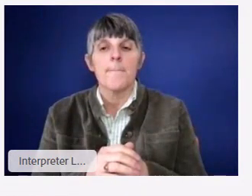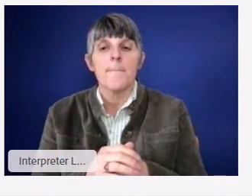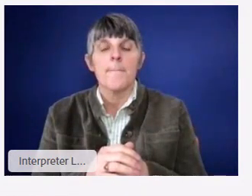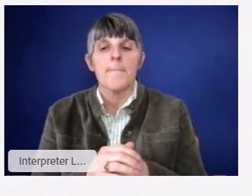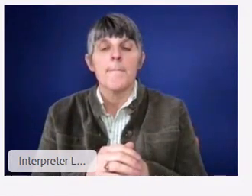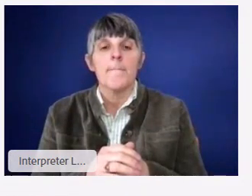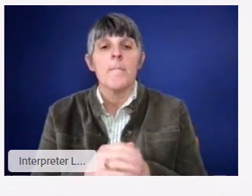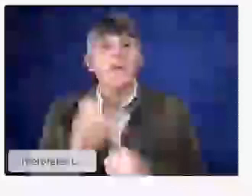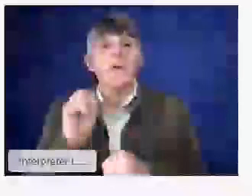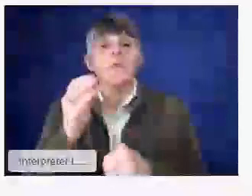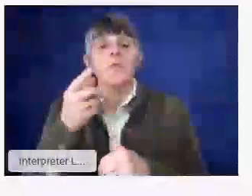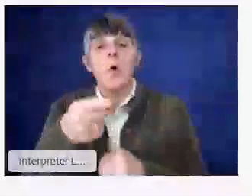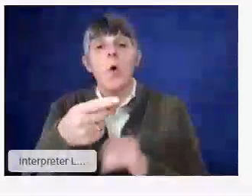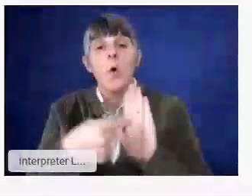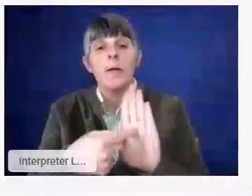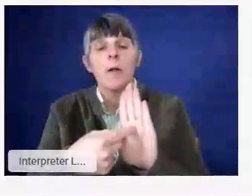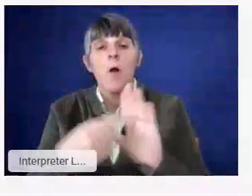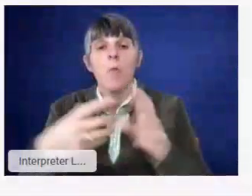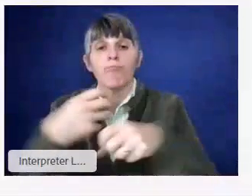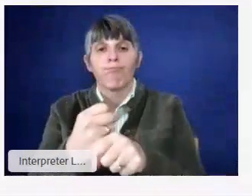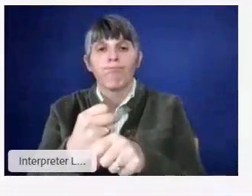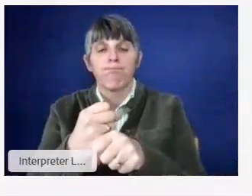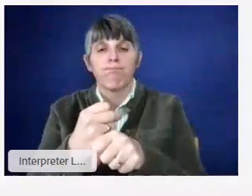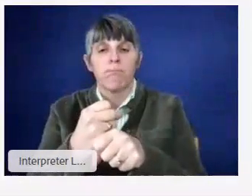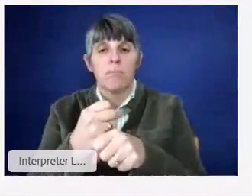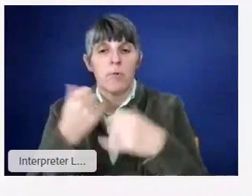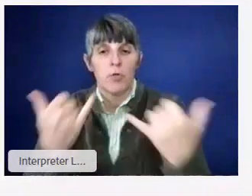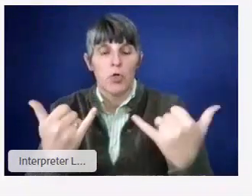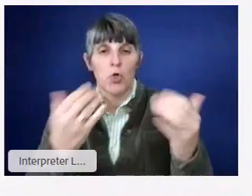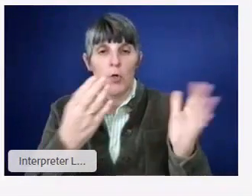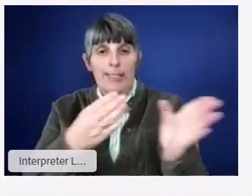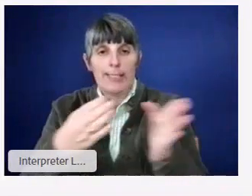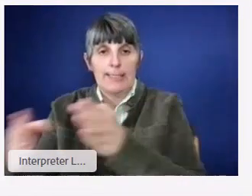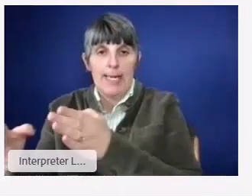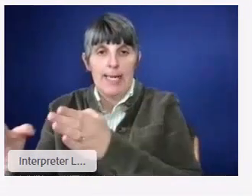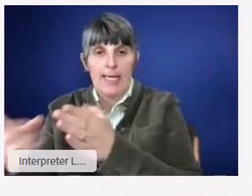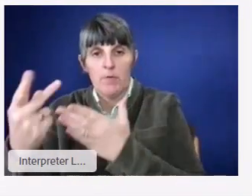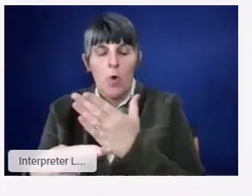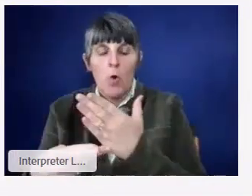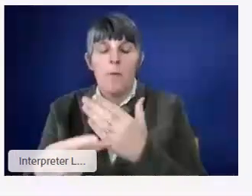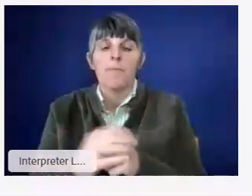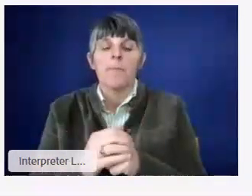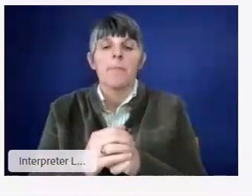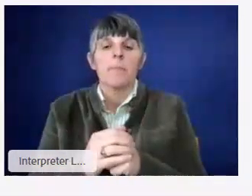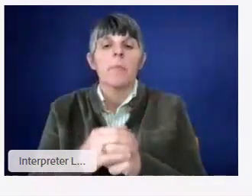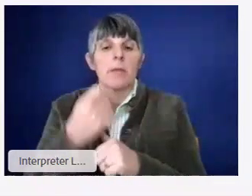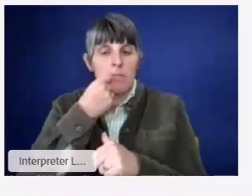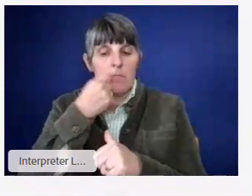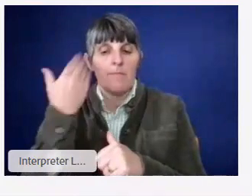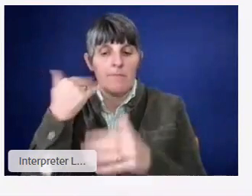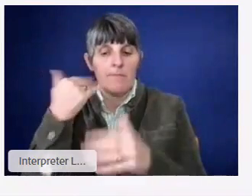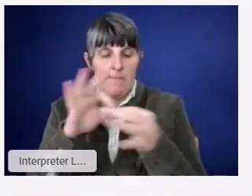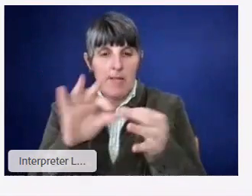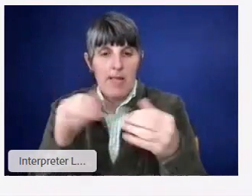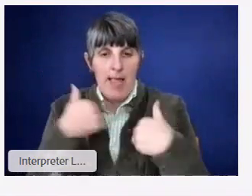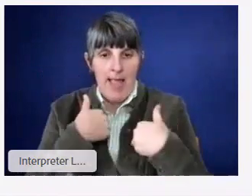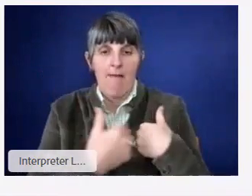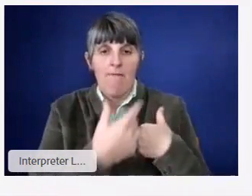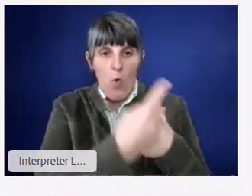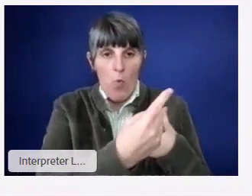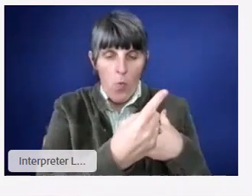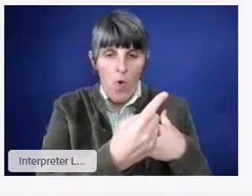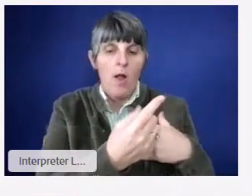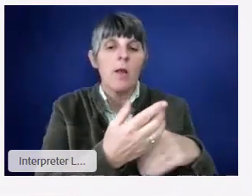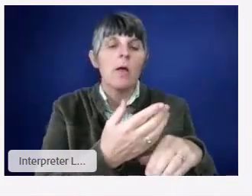So here is an overview of the different phases of the program. As I previously mentioned, there is a one